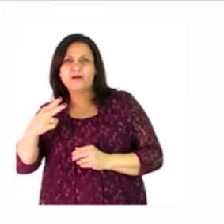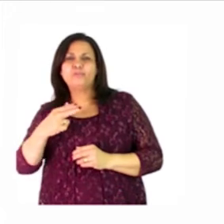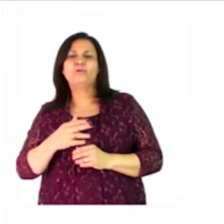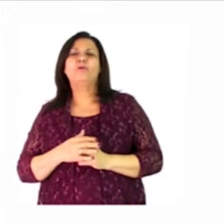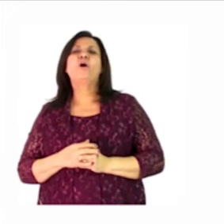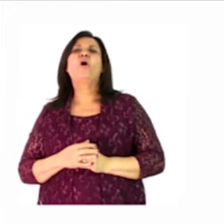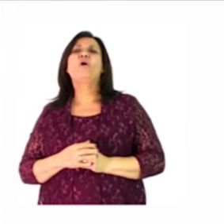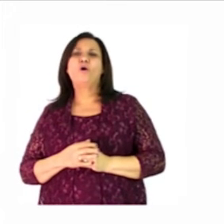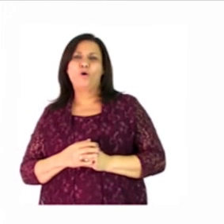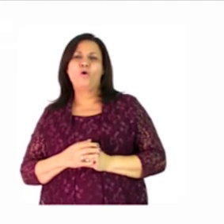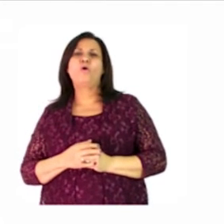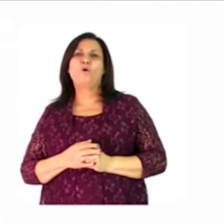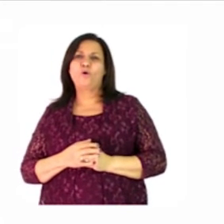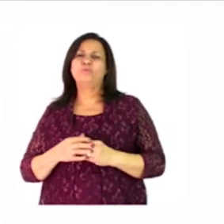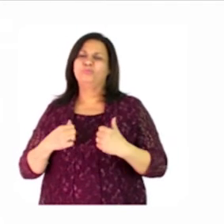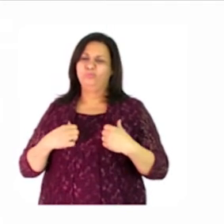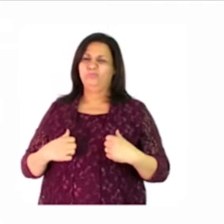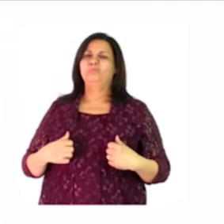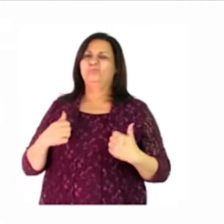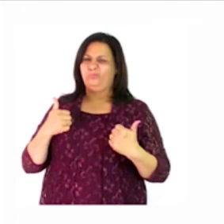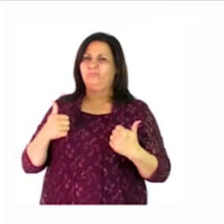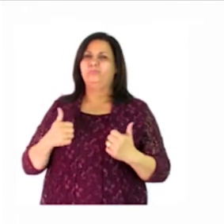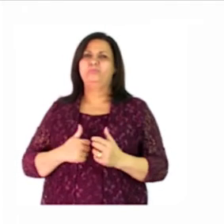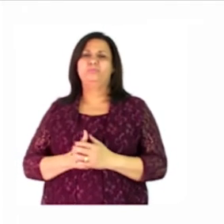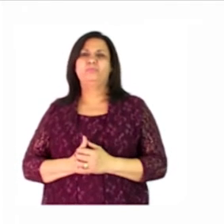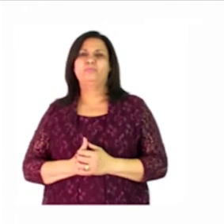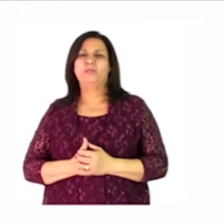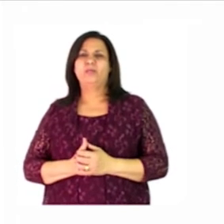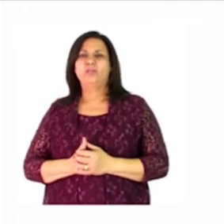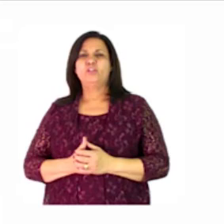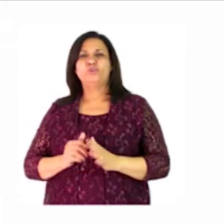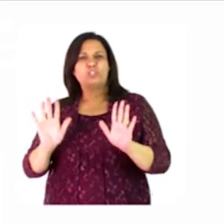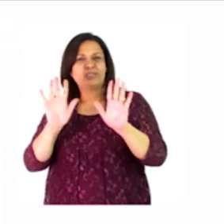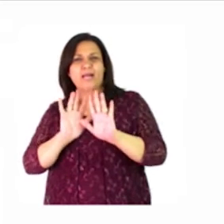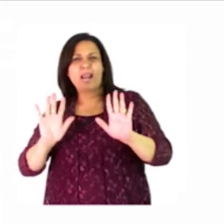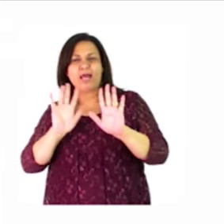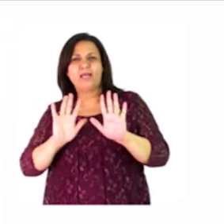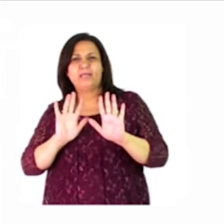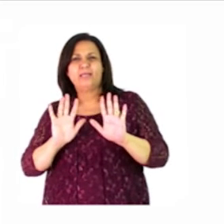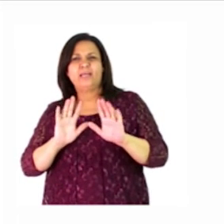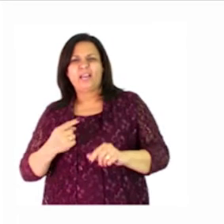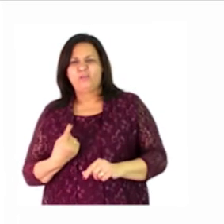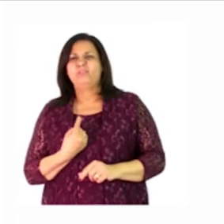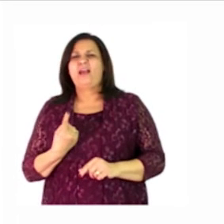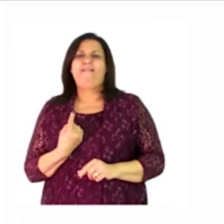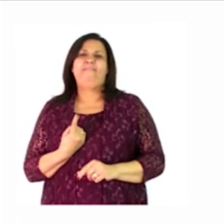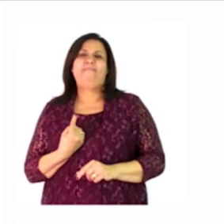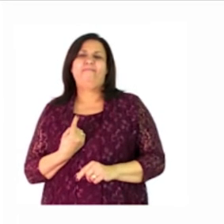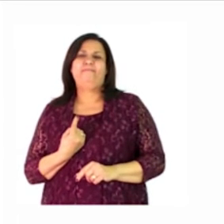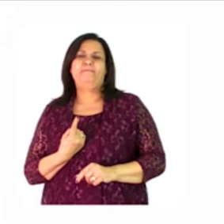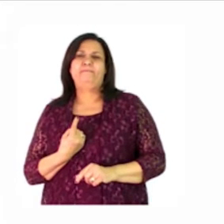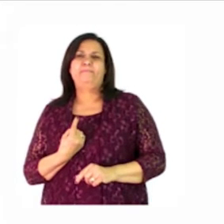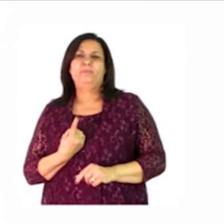you need to color in the little puppy the way you like. But remember, when we color,